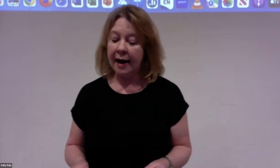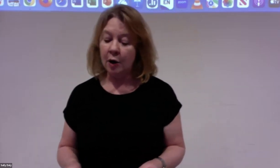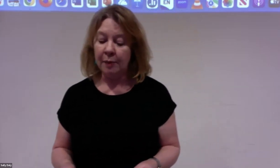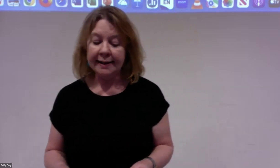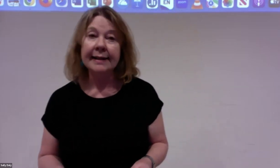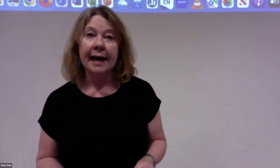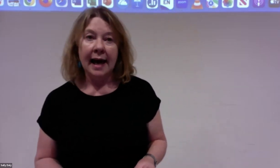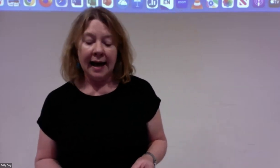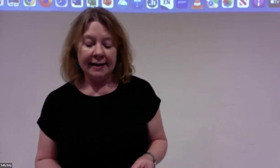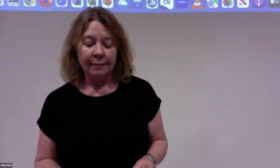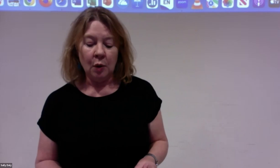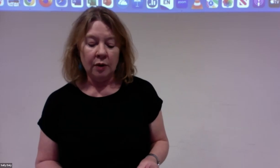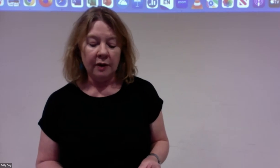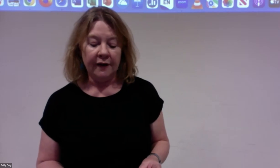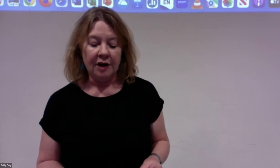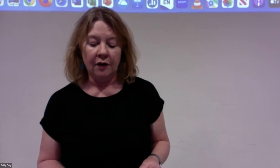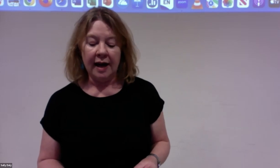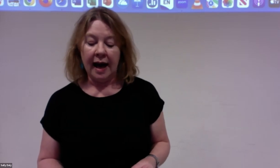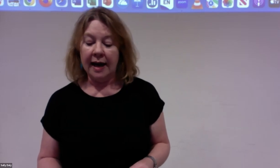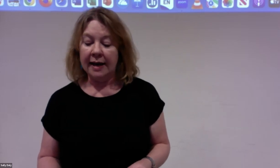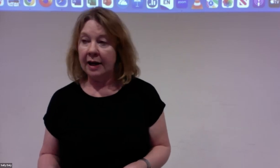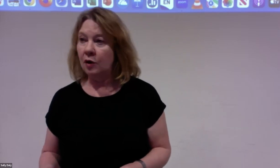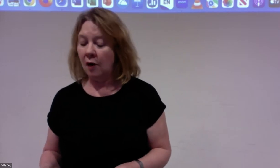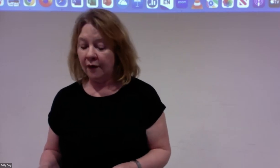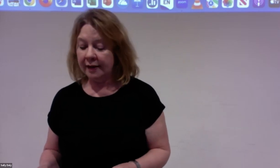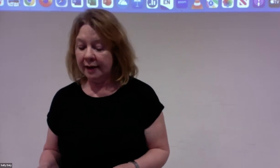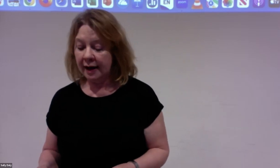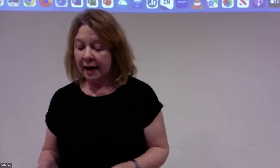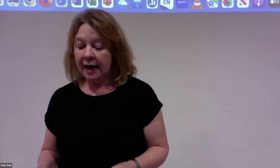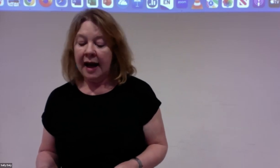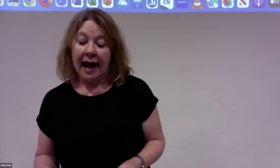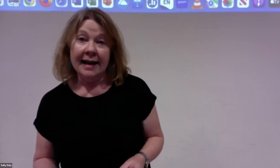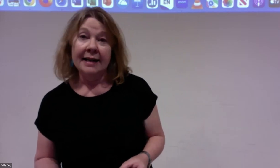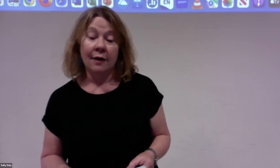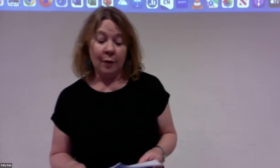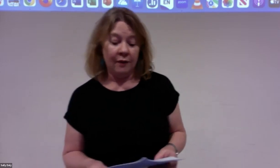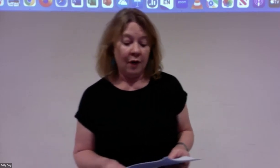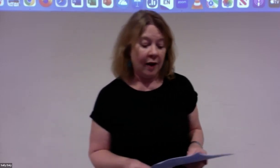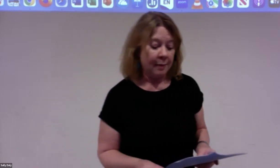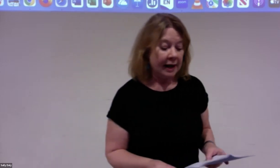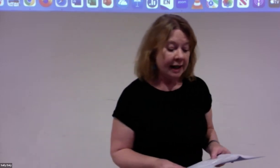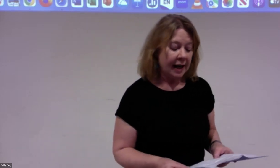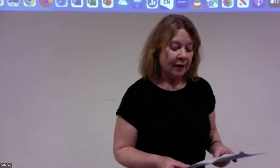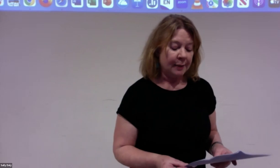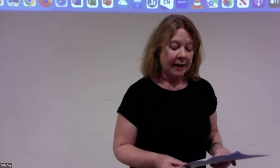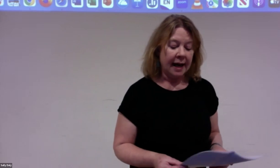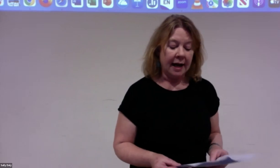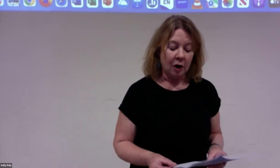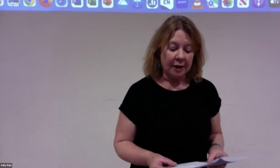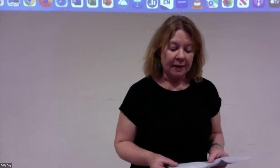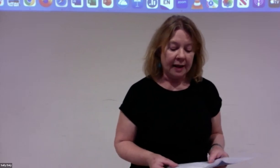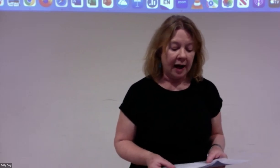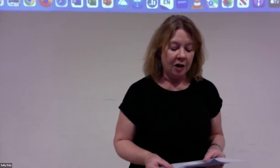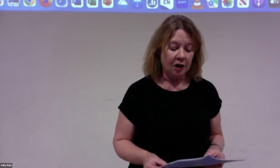mostly biennial basis as an important feature of the AAS annual conference. And it is with very great pleasure, respect